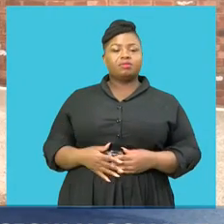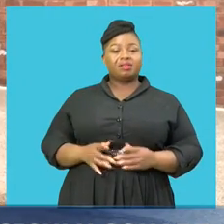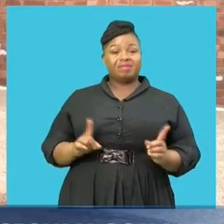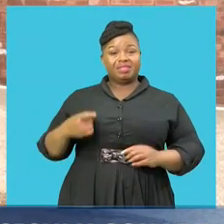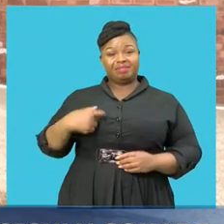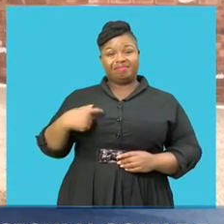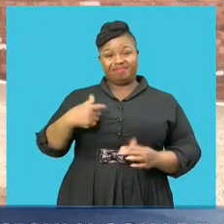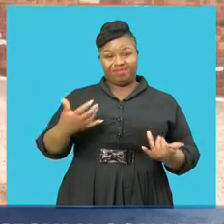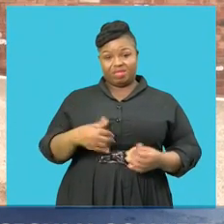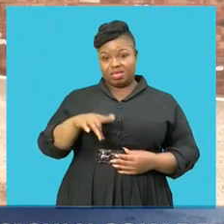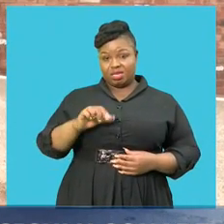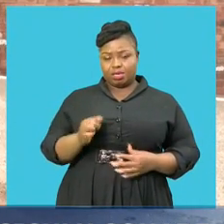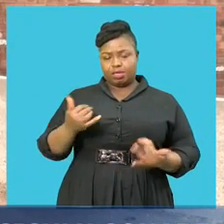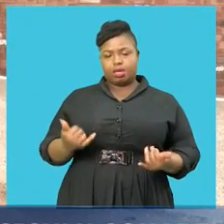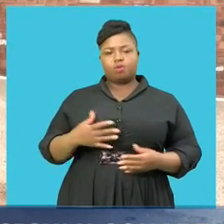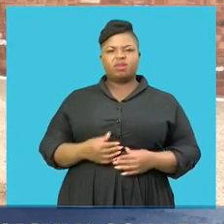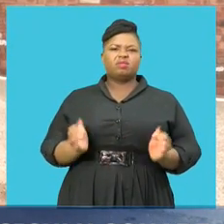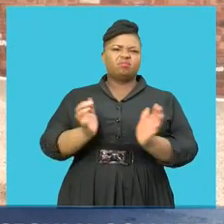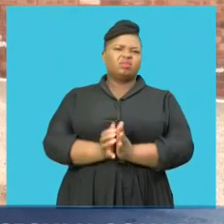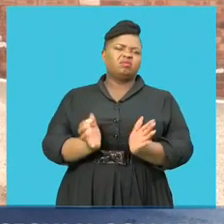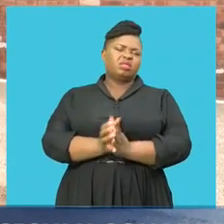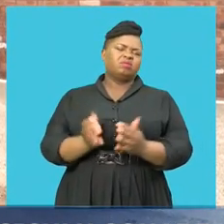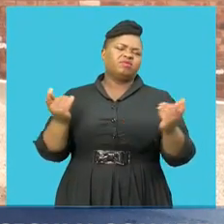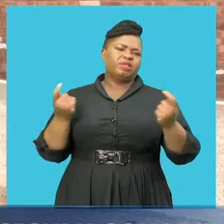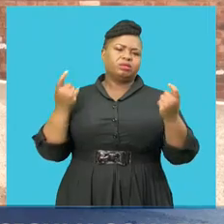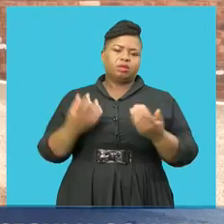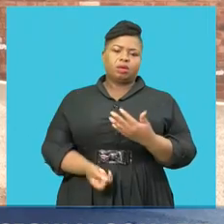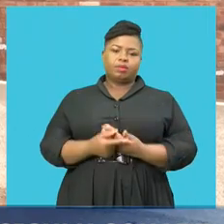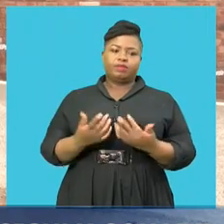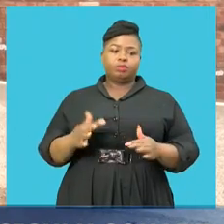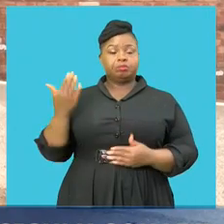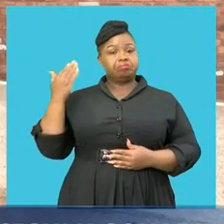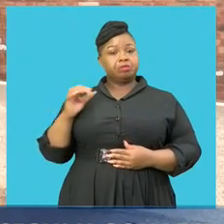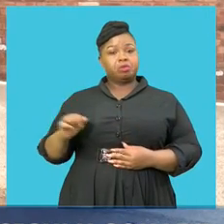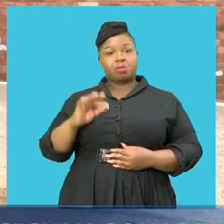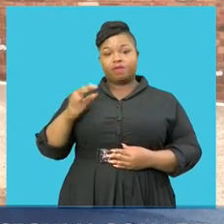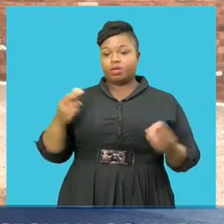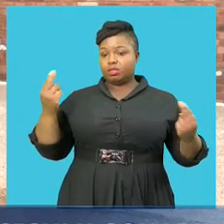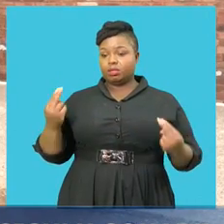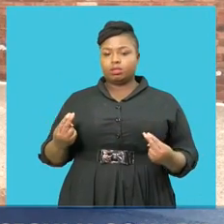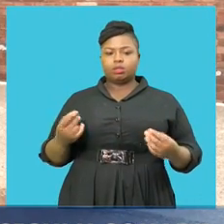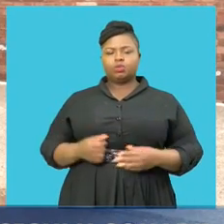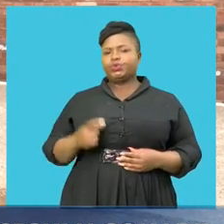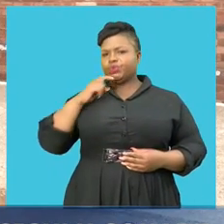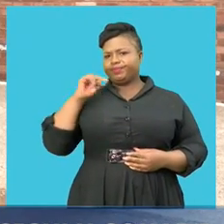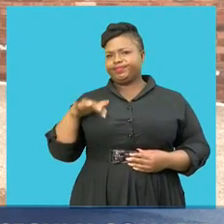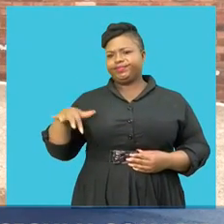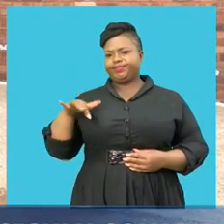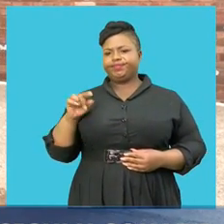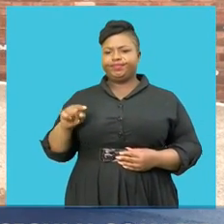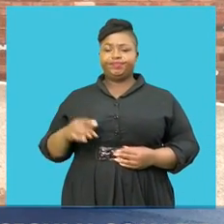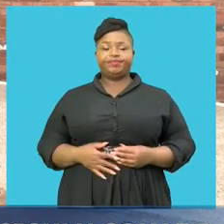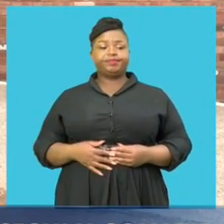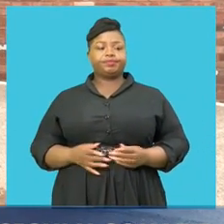the Democratic Alliance has held a number of events here highlighting South African artists and making use of the space for what it was